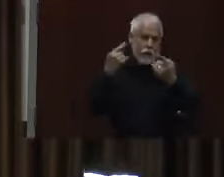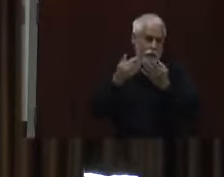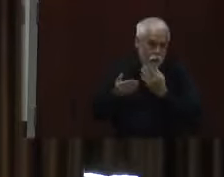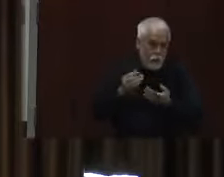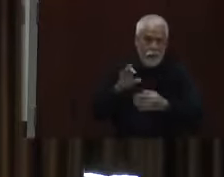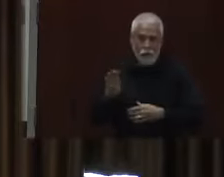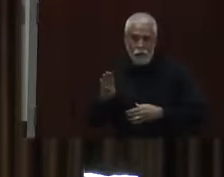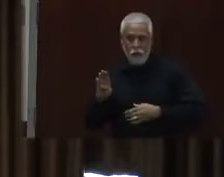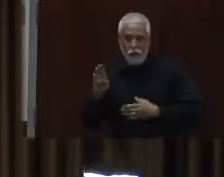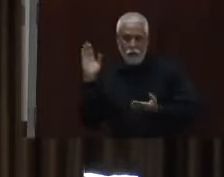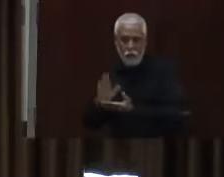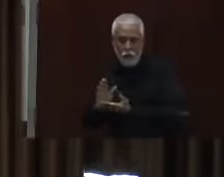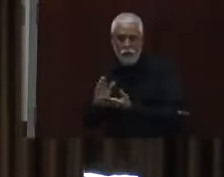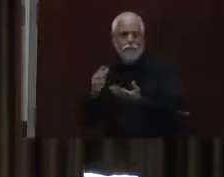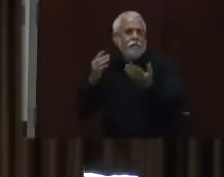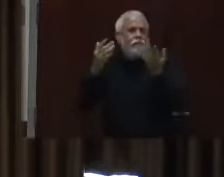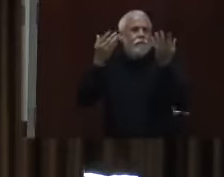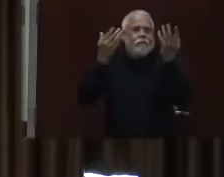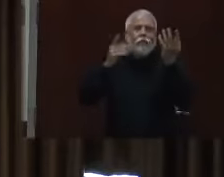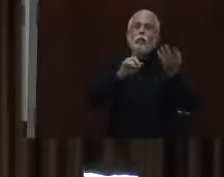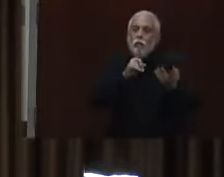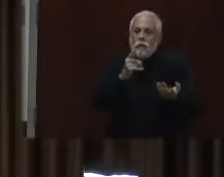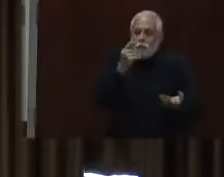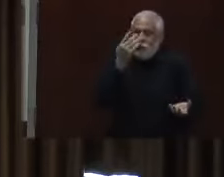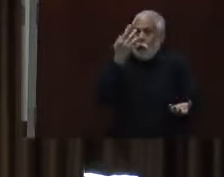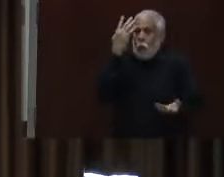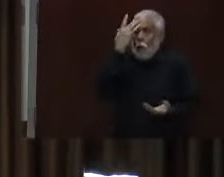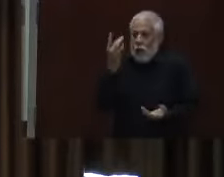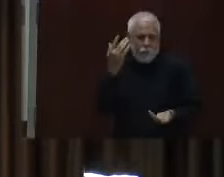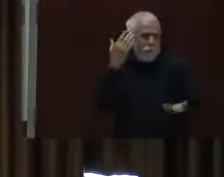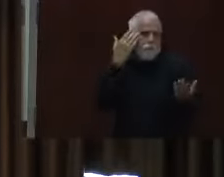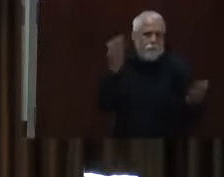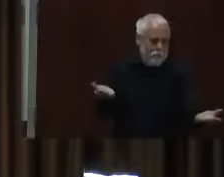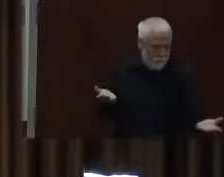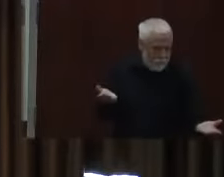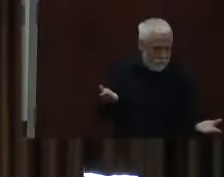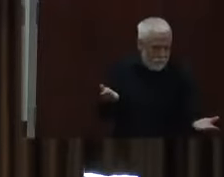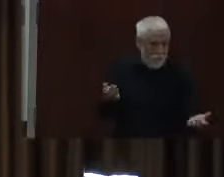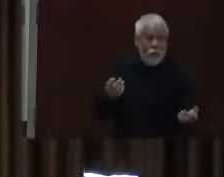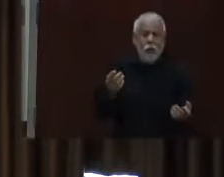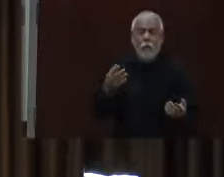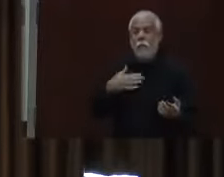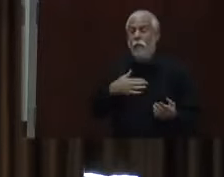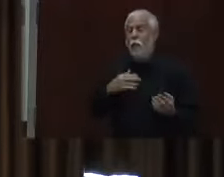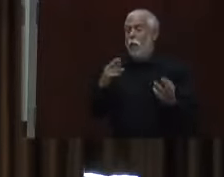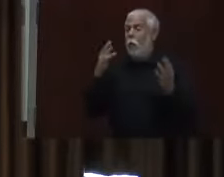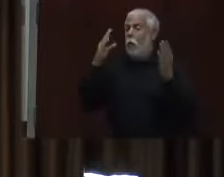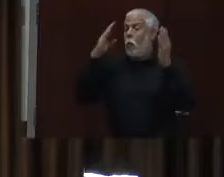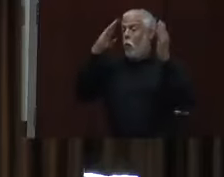so flu season is down. It's hard to know. But I think I'm hopeful.